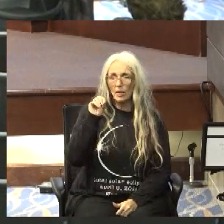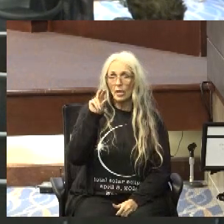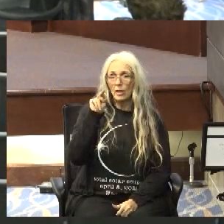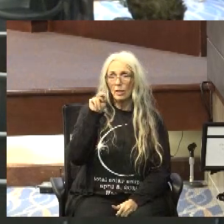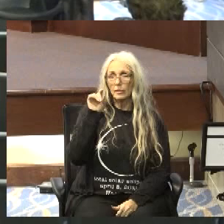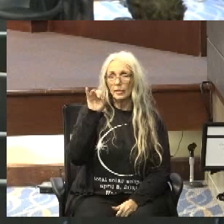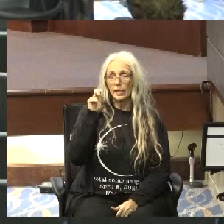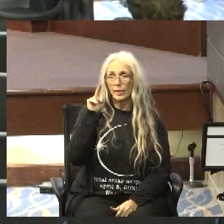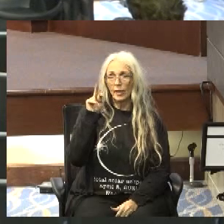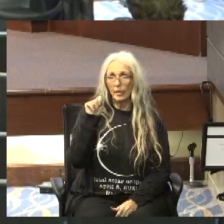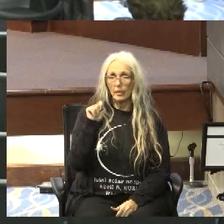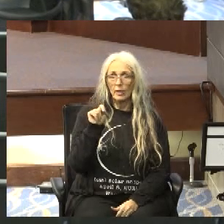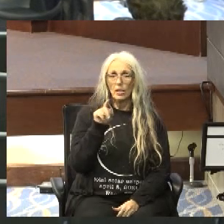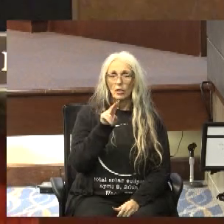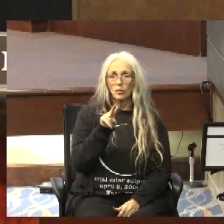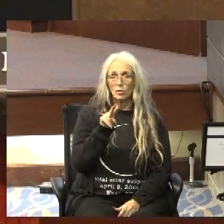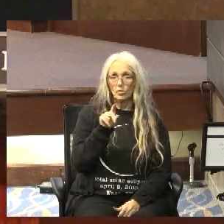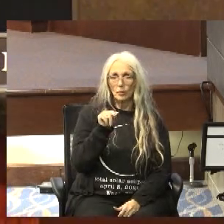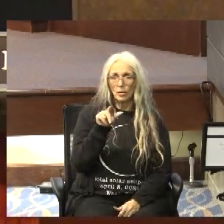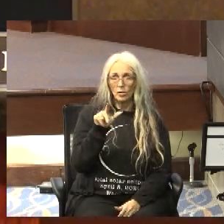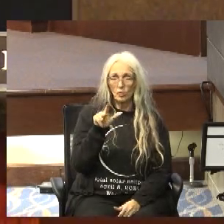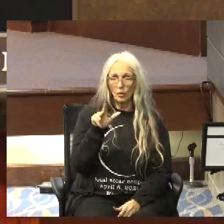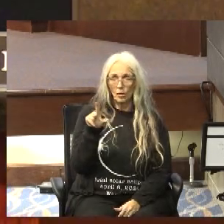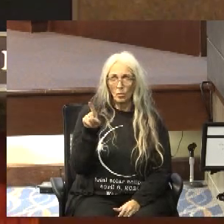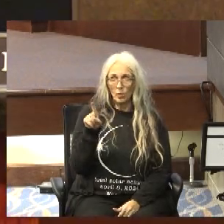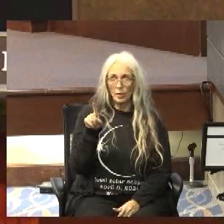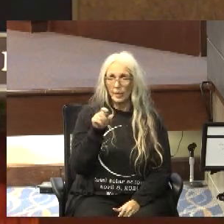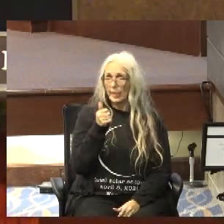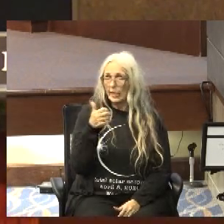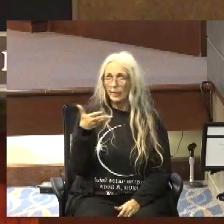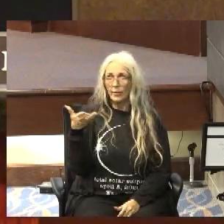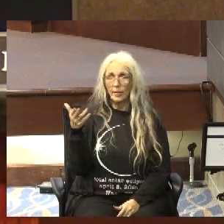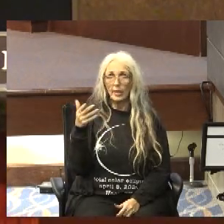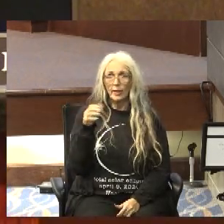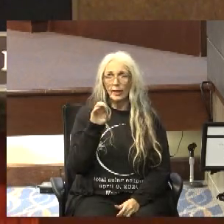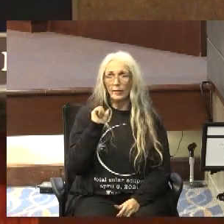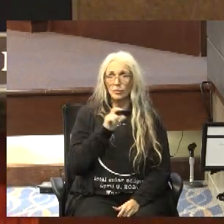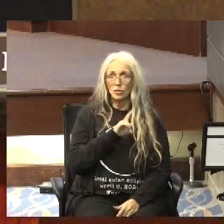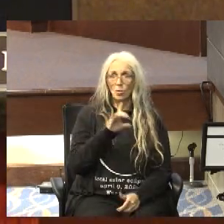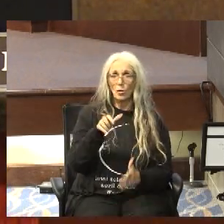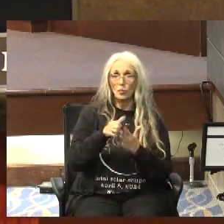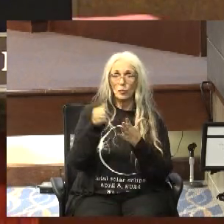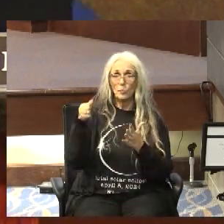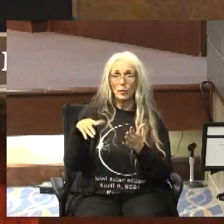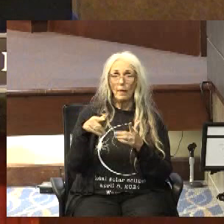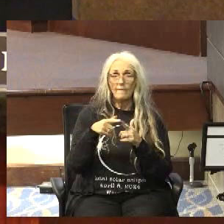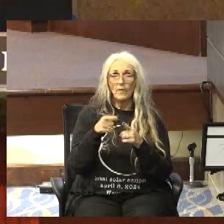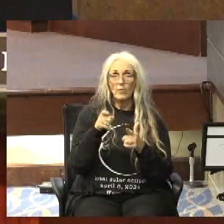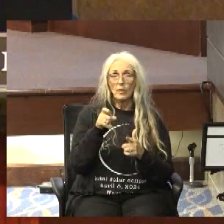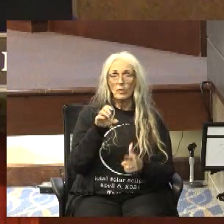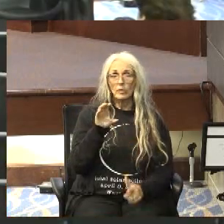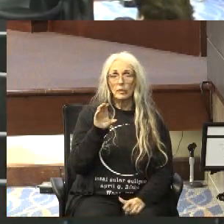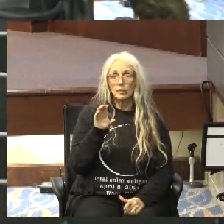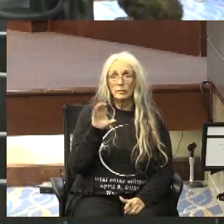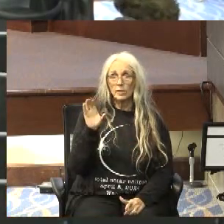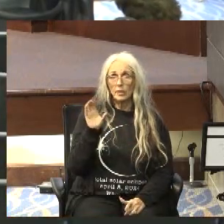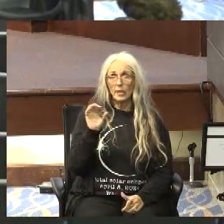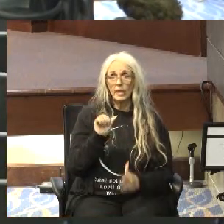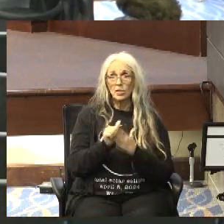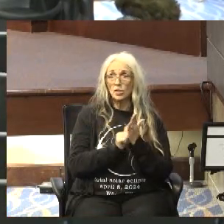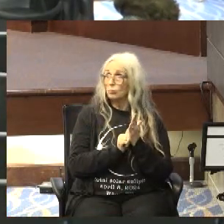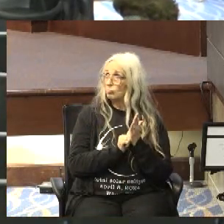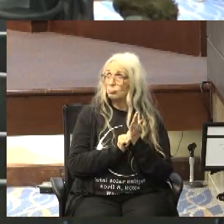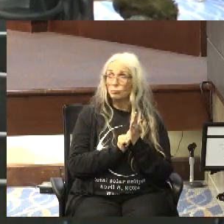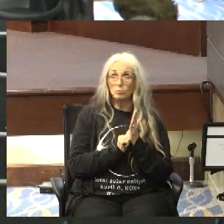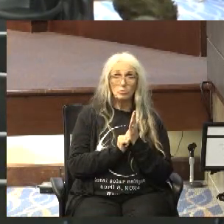resolutions 2024-200 through 231. Are there any items Council would like to remove from the consent agenda? I know Council